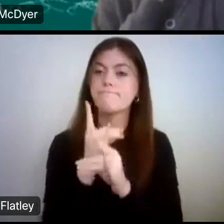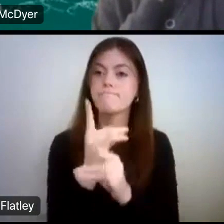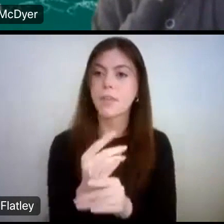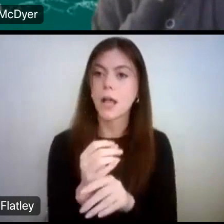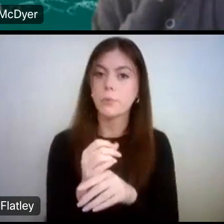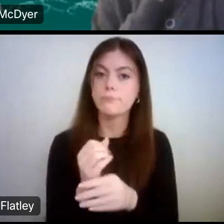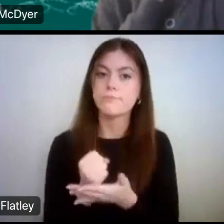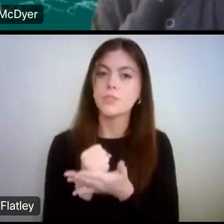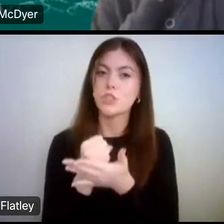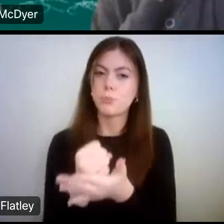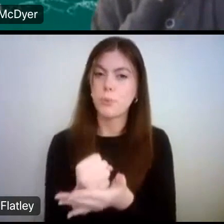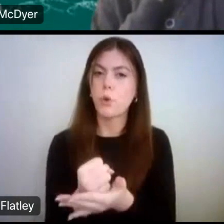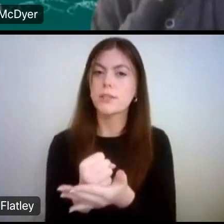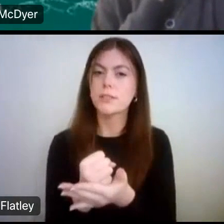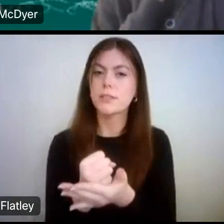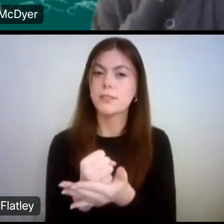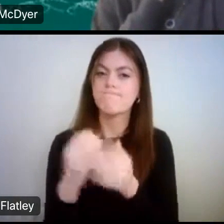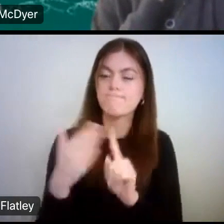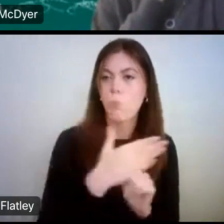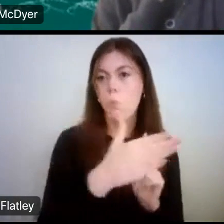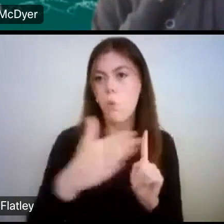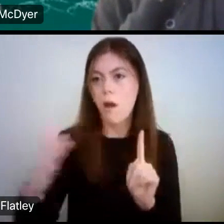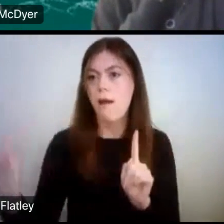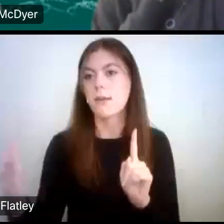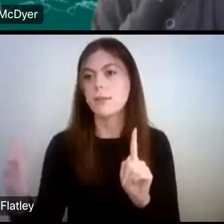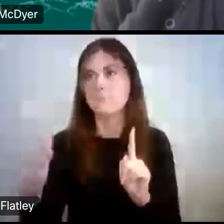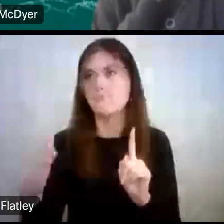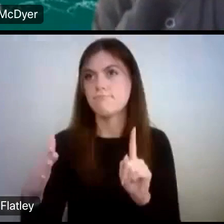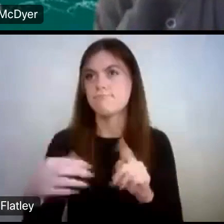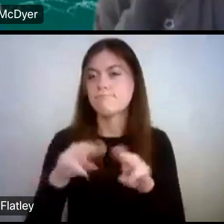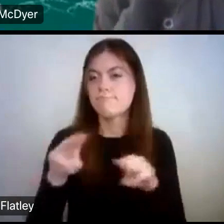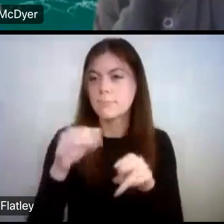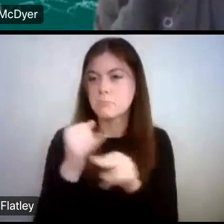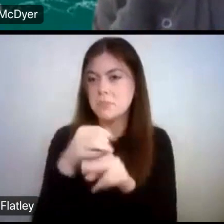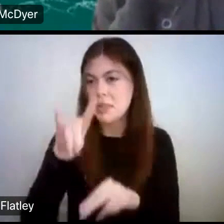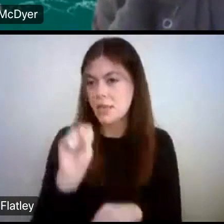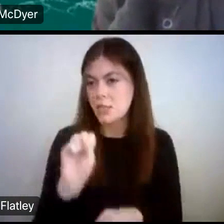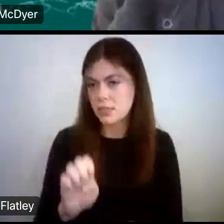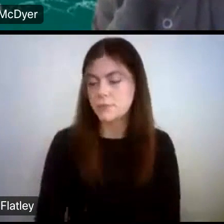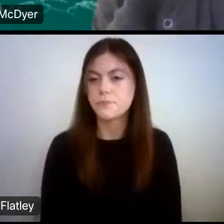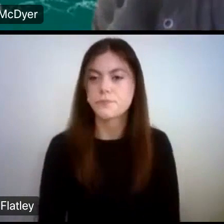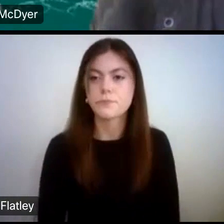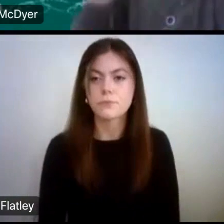wider system-wide implementation around open disclosure. Great, thank you.